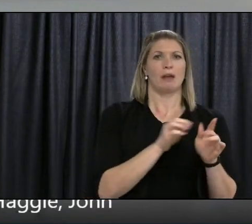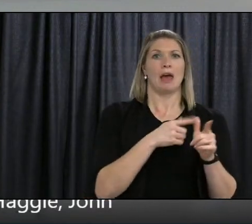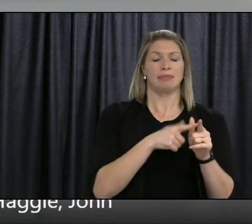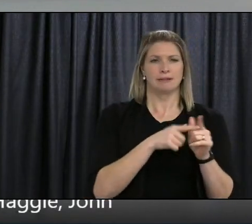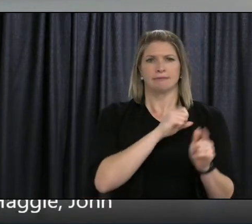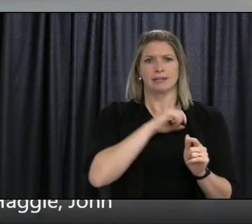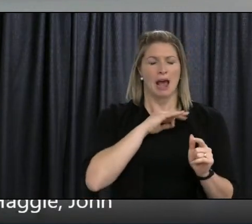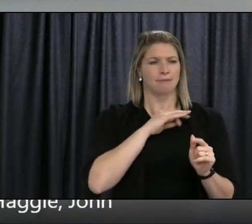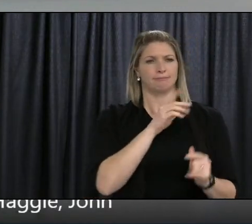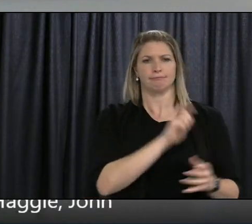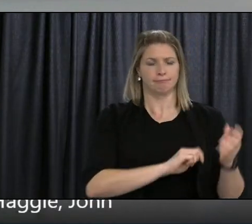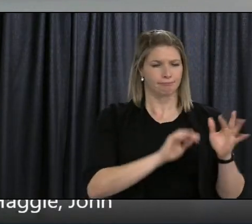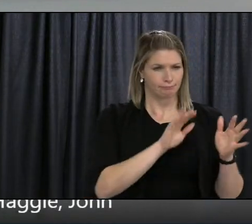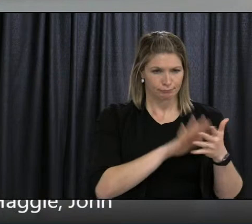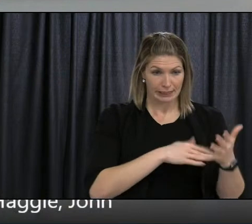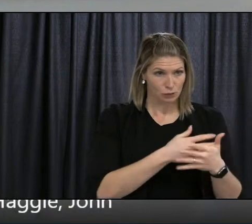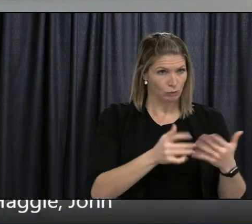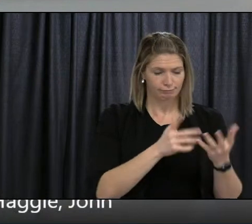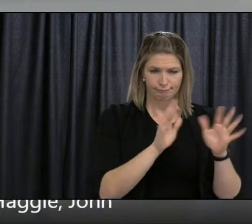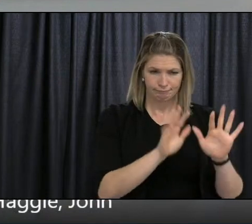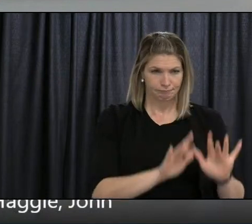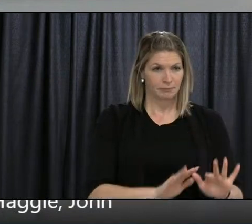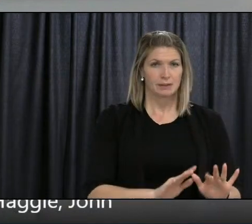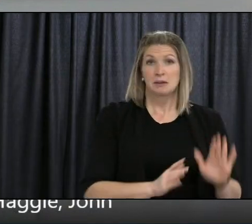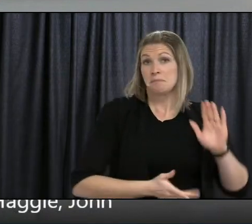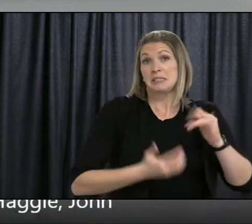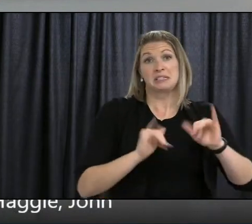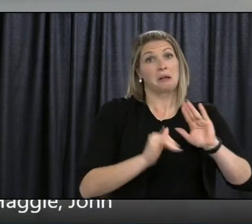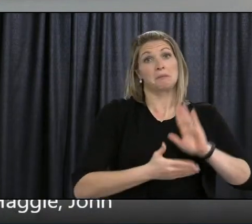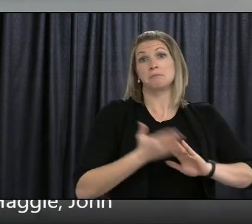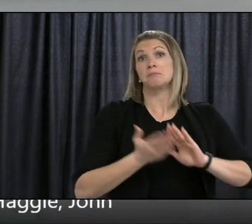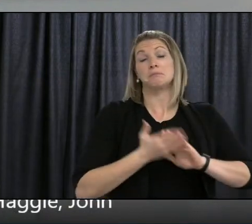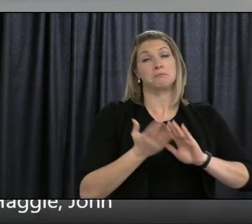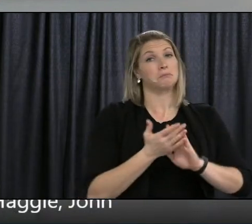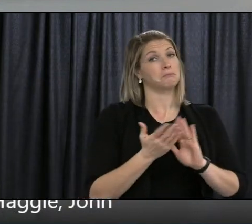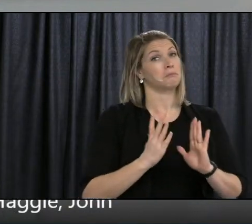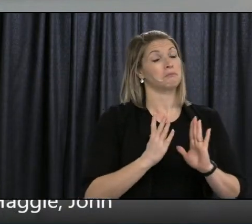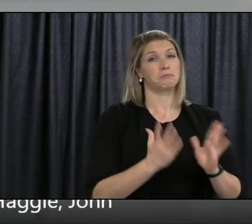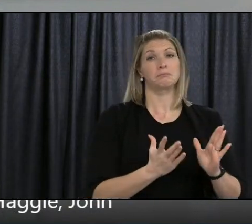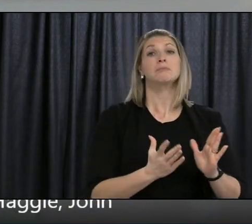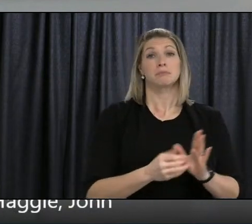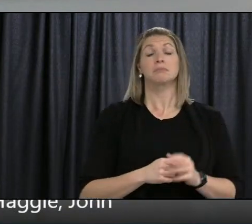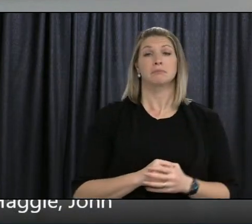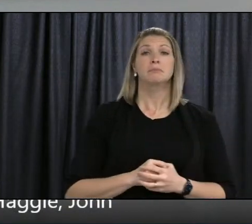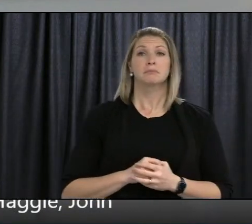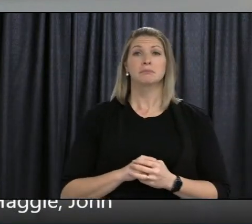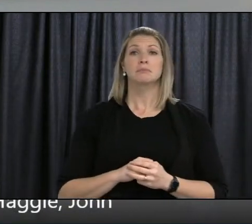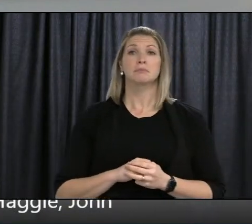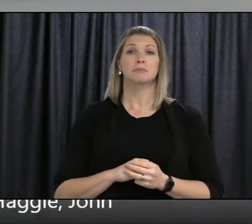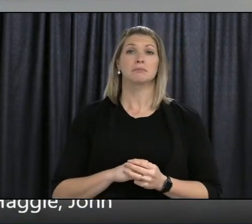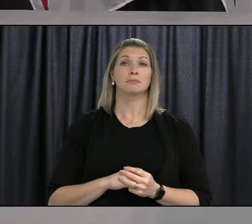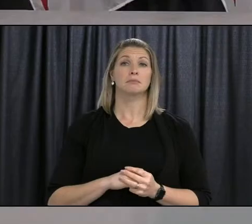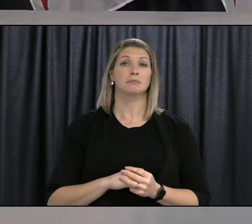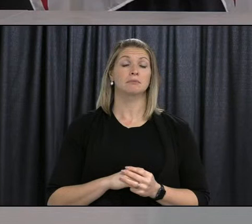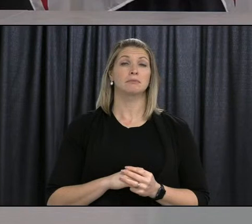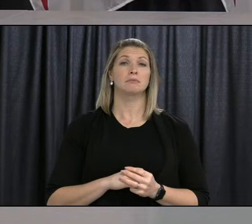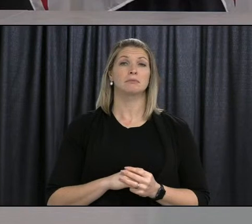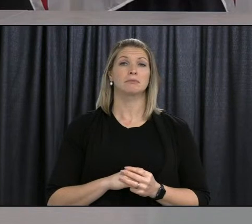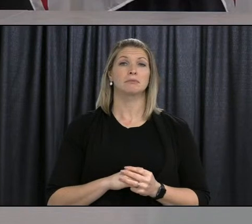also, I think, seen a maintenance of important service levels there as well. Thank